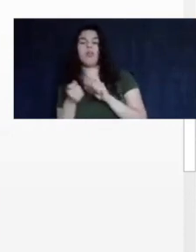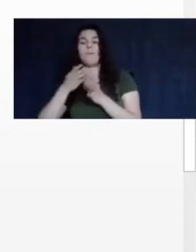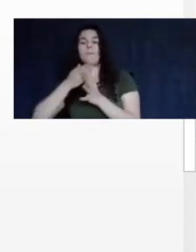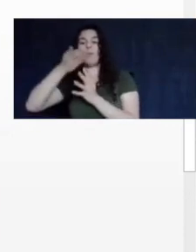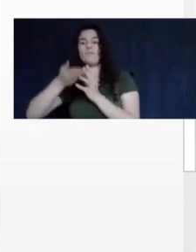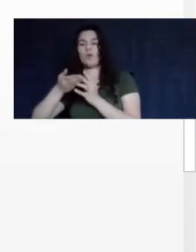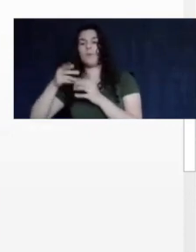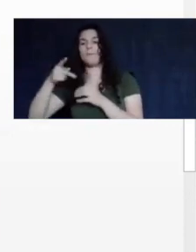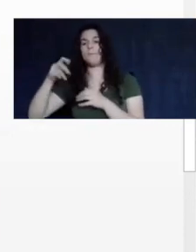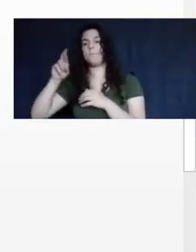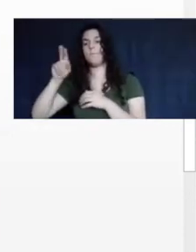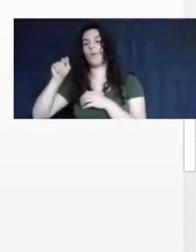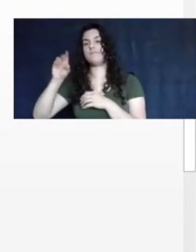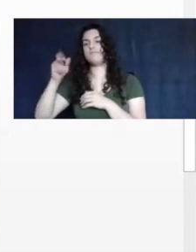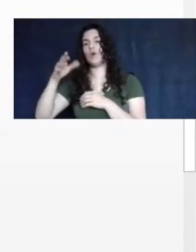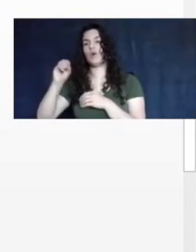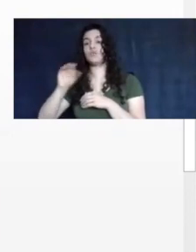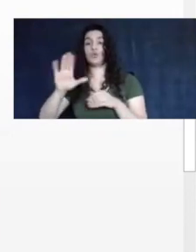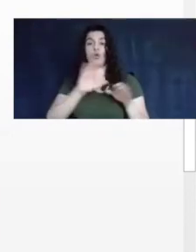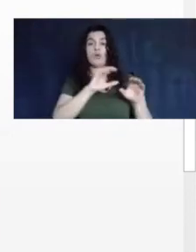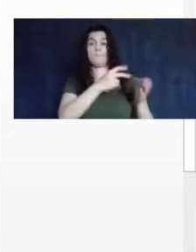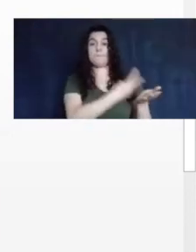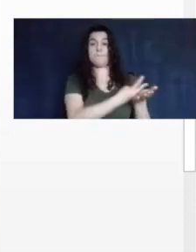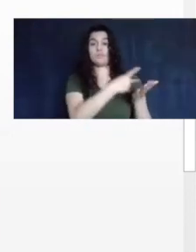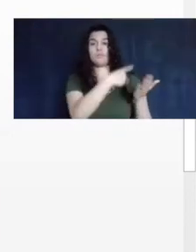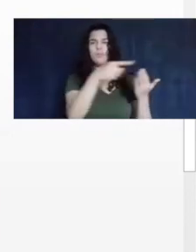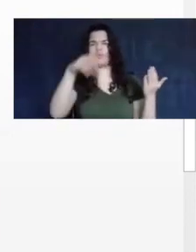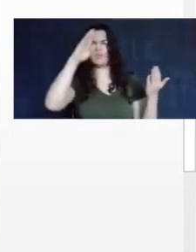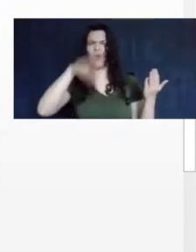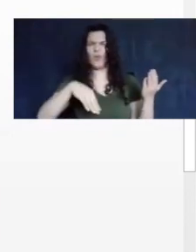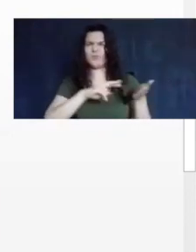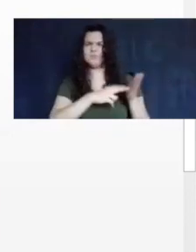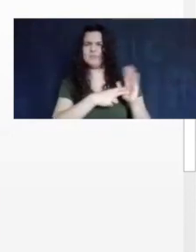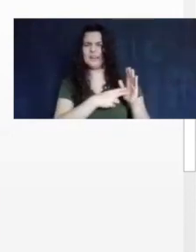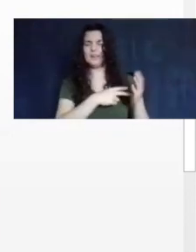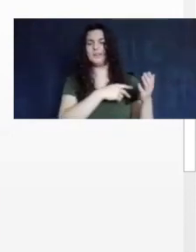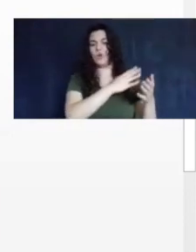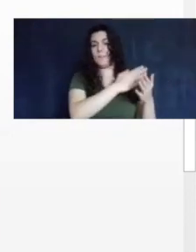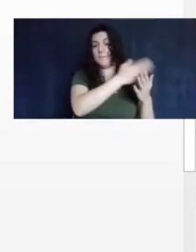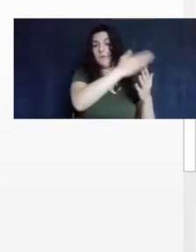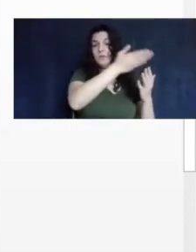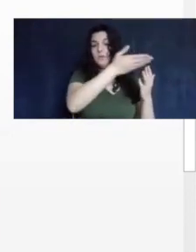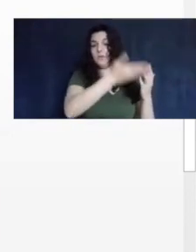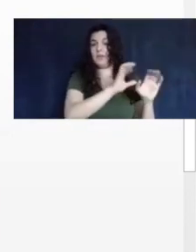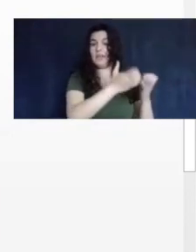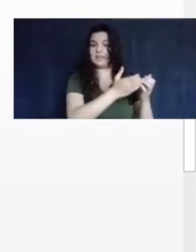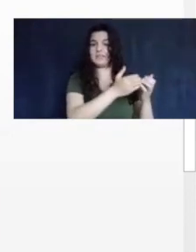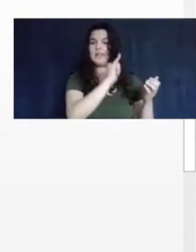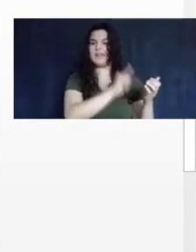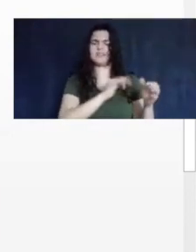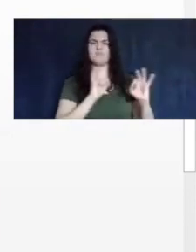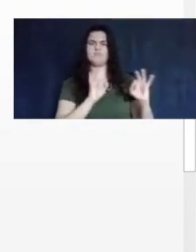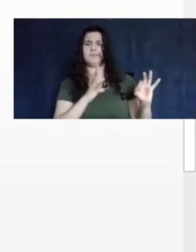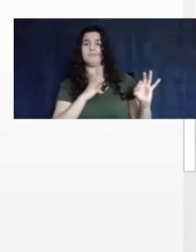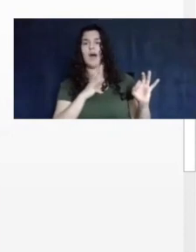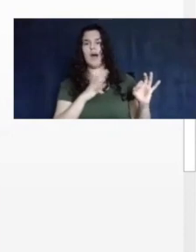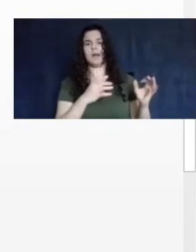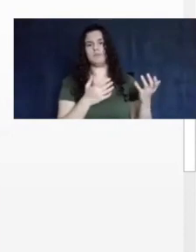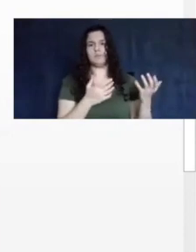you take courses in your master's program, many of you probably know what I'm talking about, and you do a portfolio, which is fine. I'm not against that by any means,